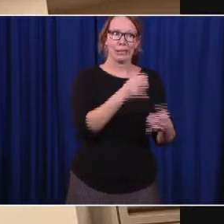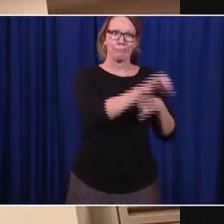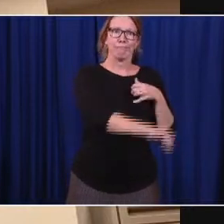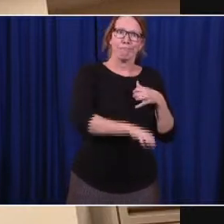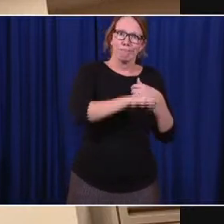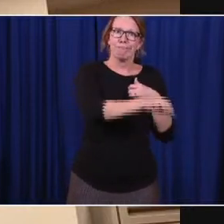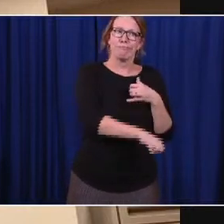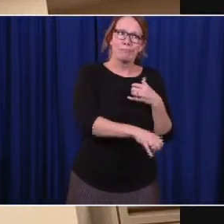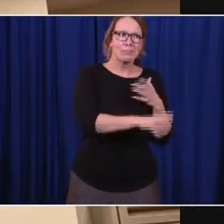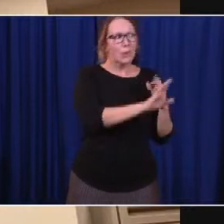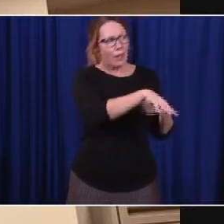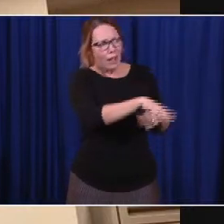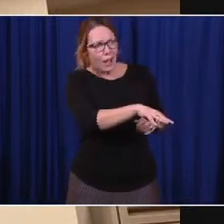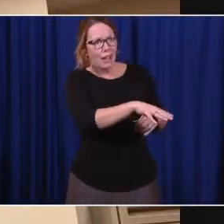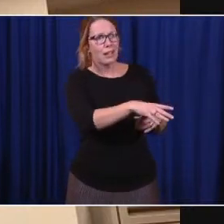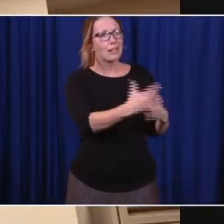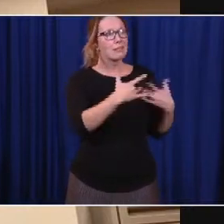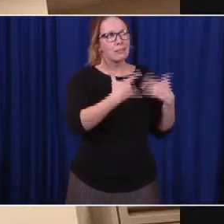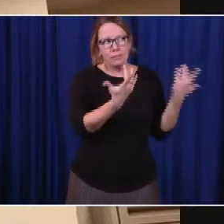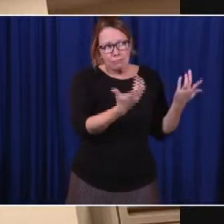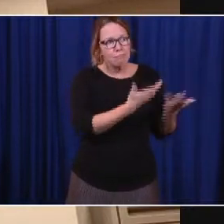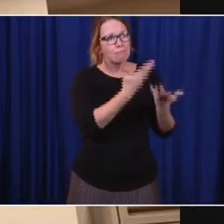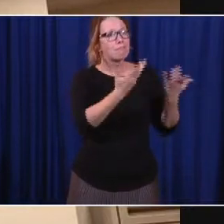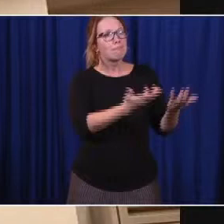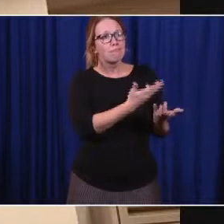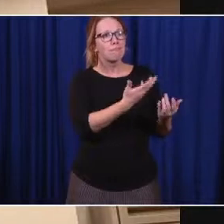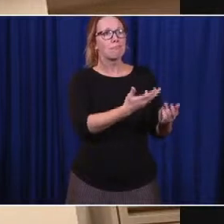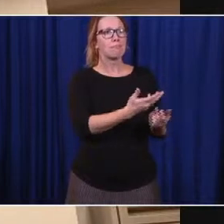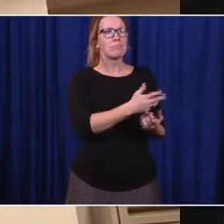we ask them, what was going on? Where do you